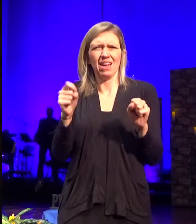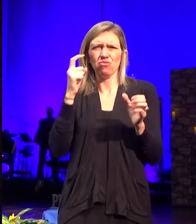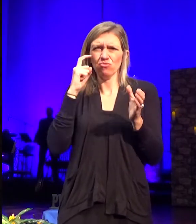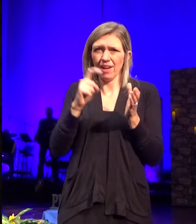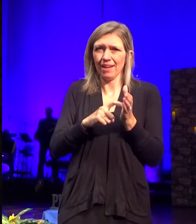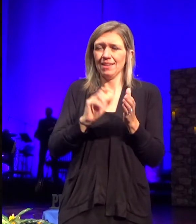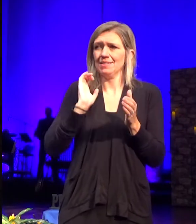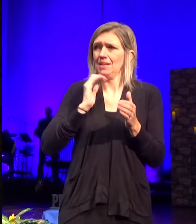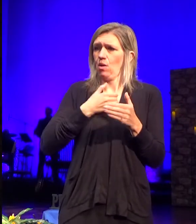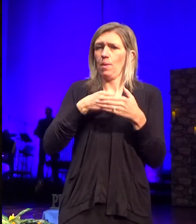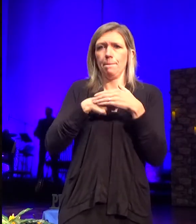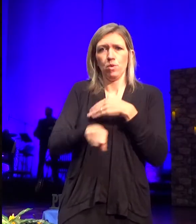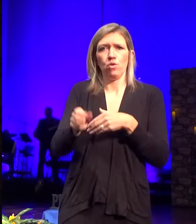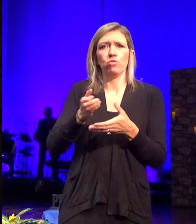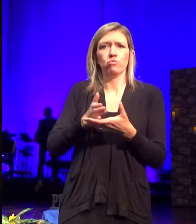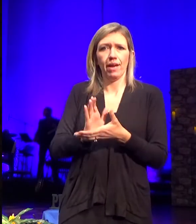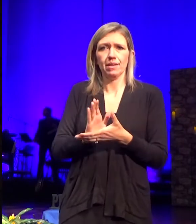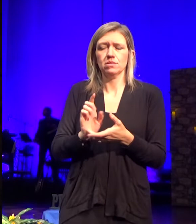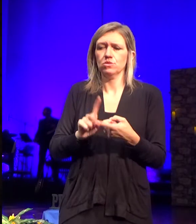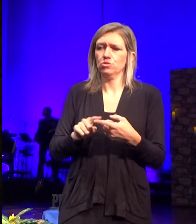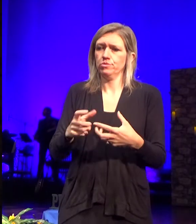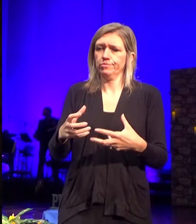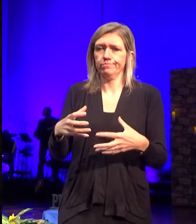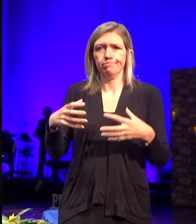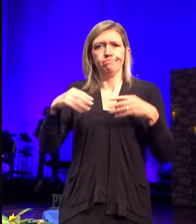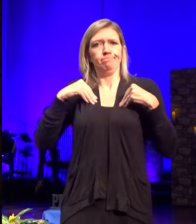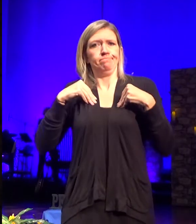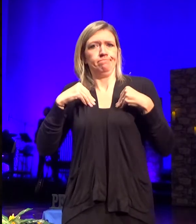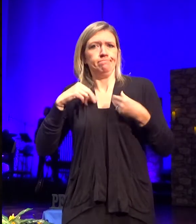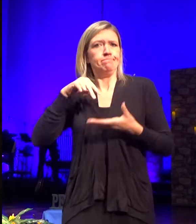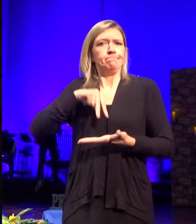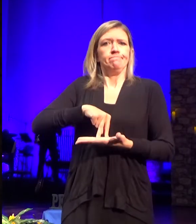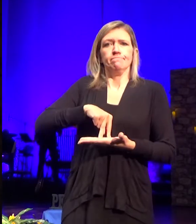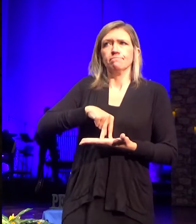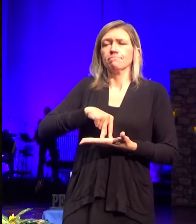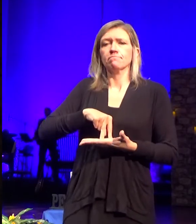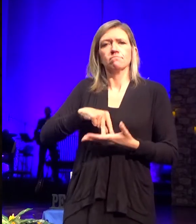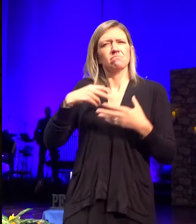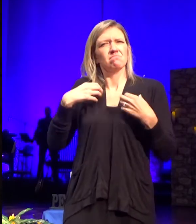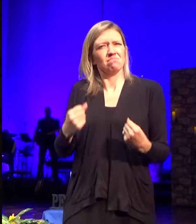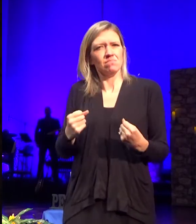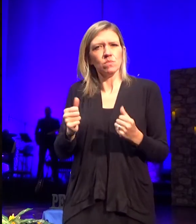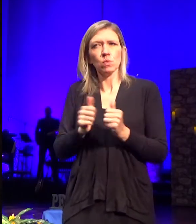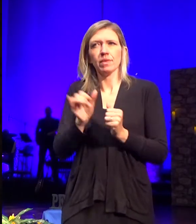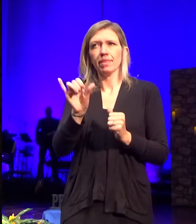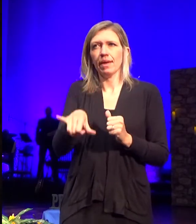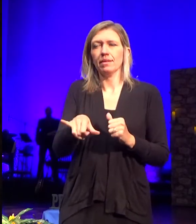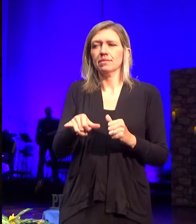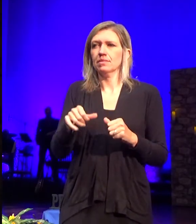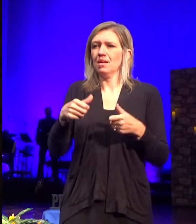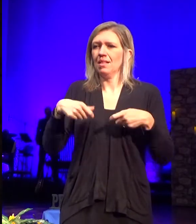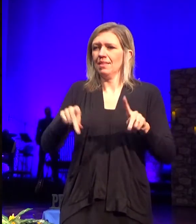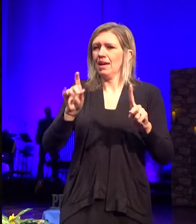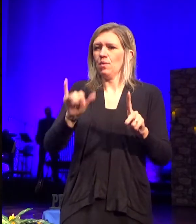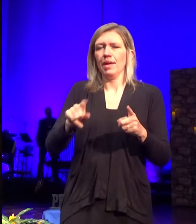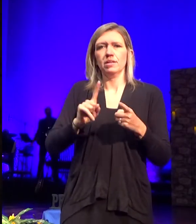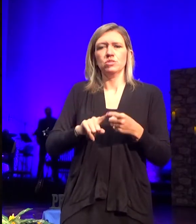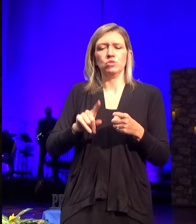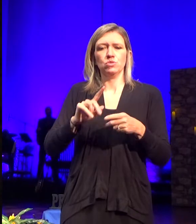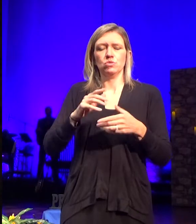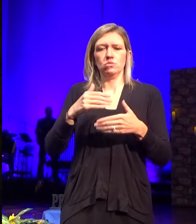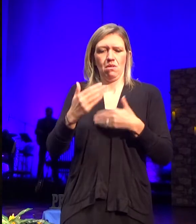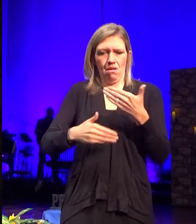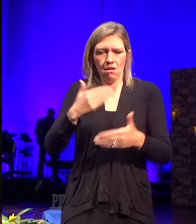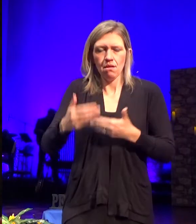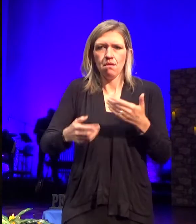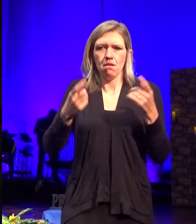birthright and to stand tall in it and to allow that to unfold abundantly.